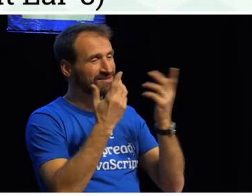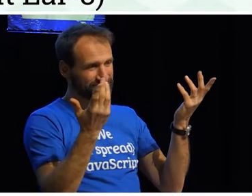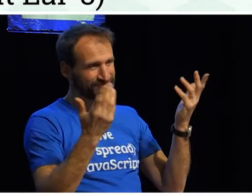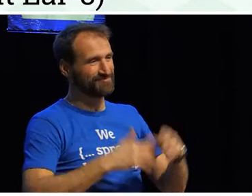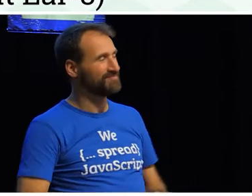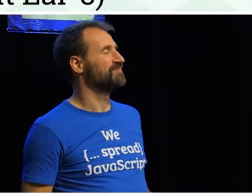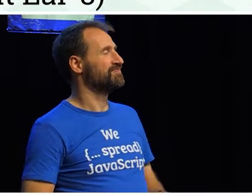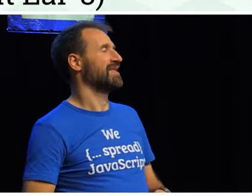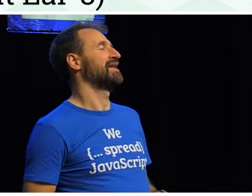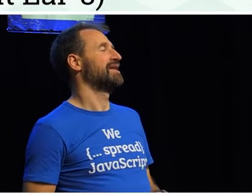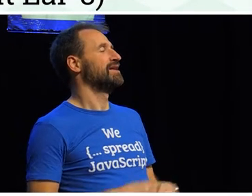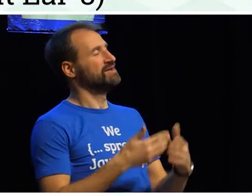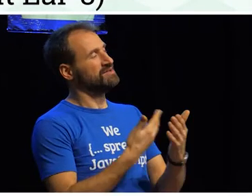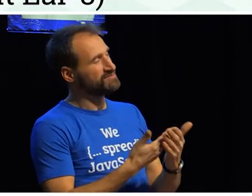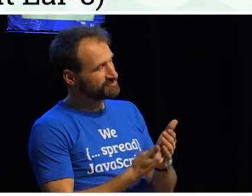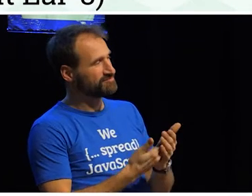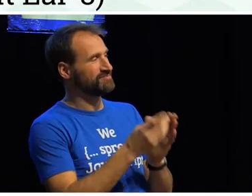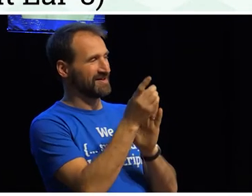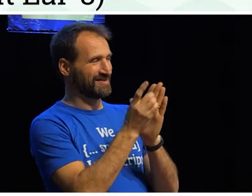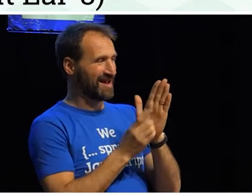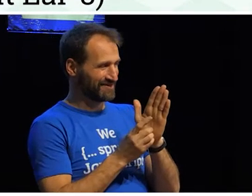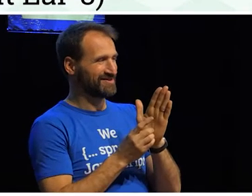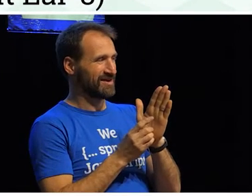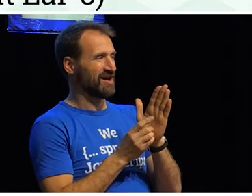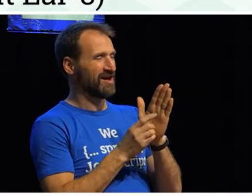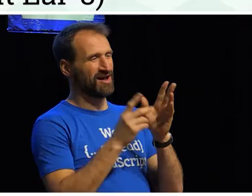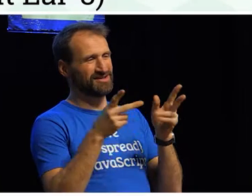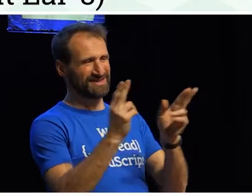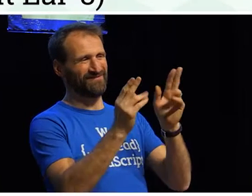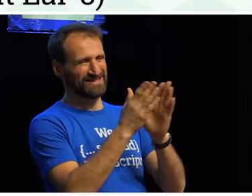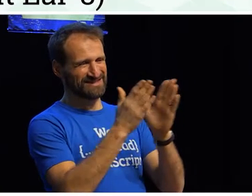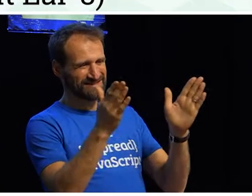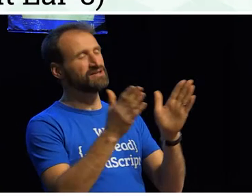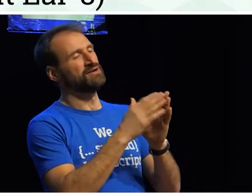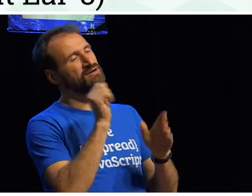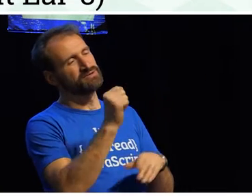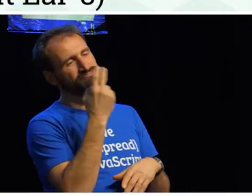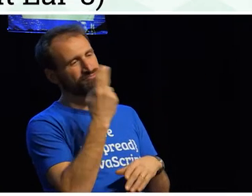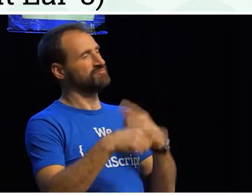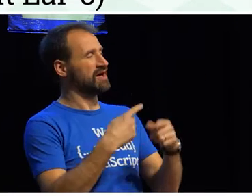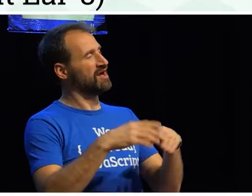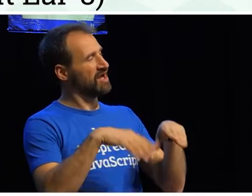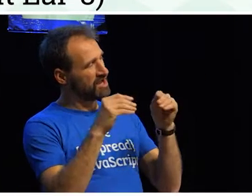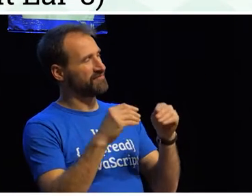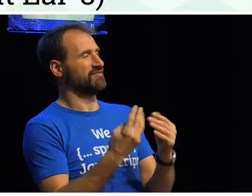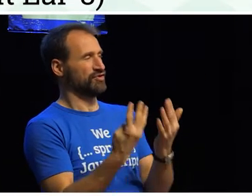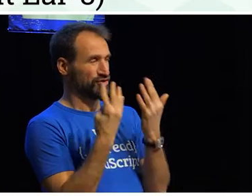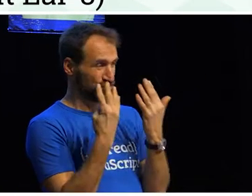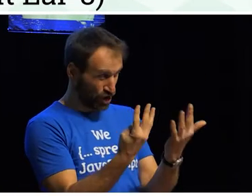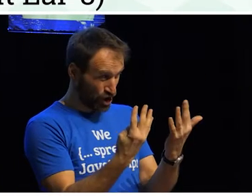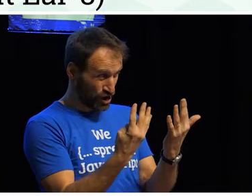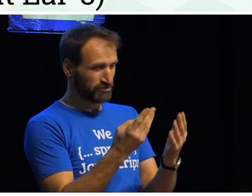So the data sequence can be, it's always somehow started from 9, but next one is coordinate